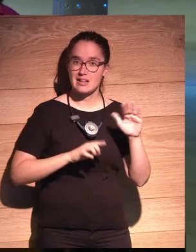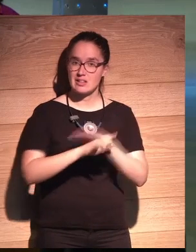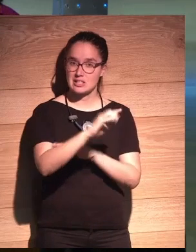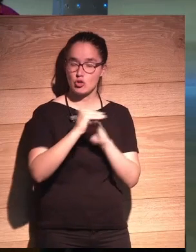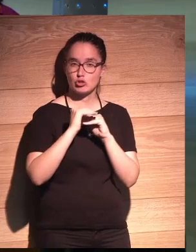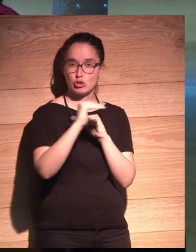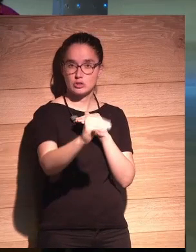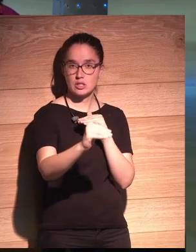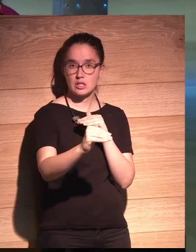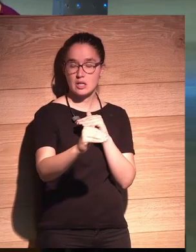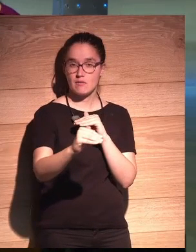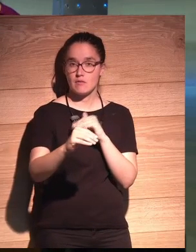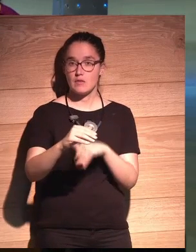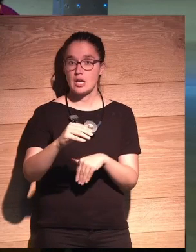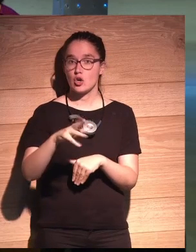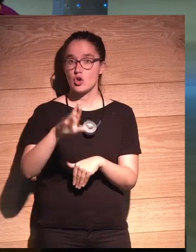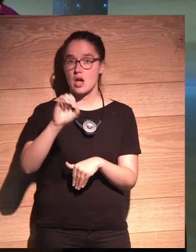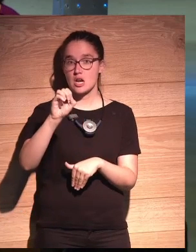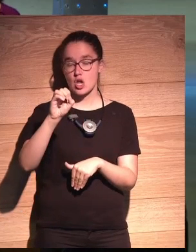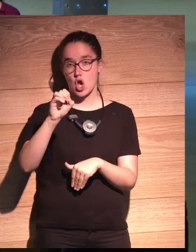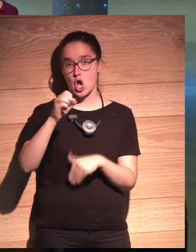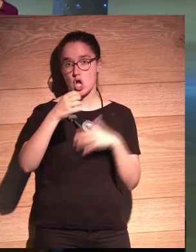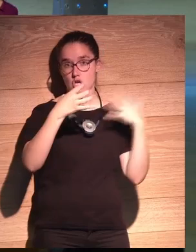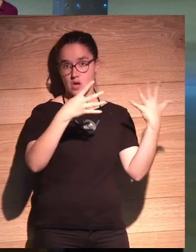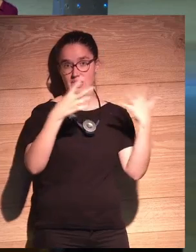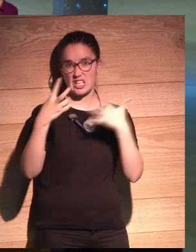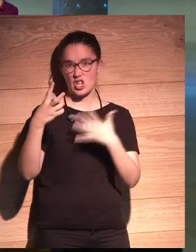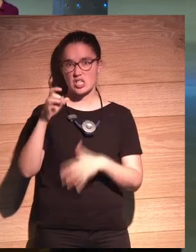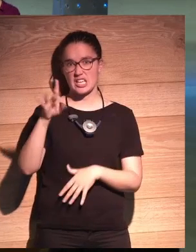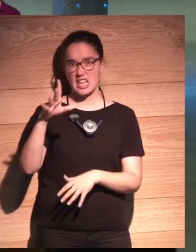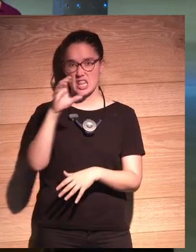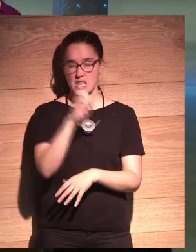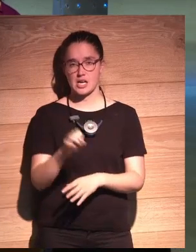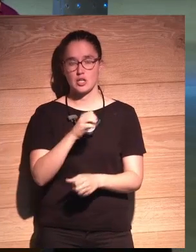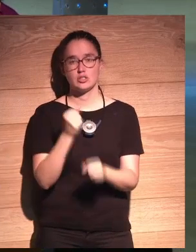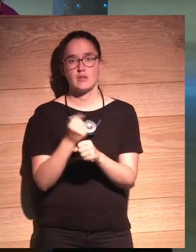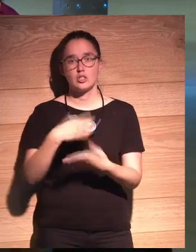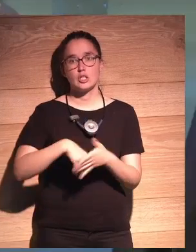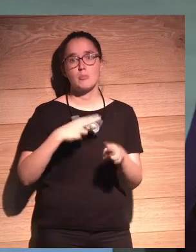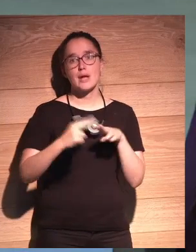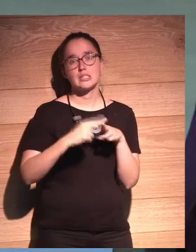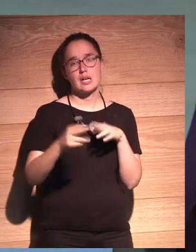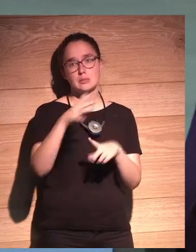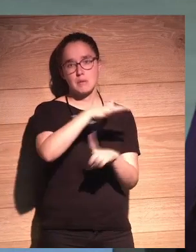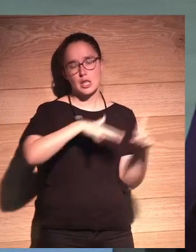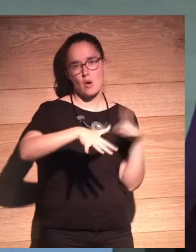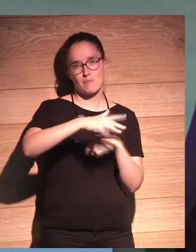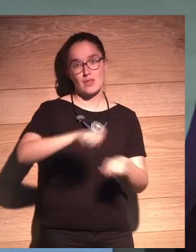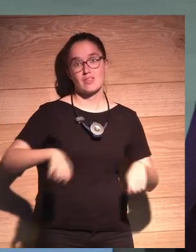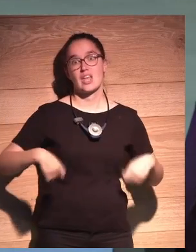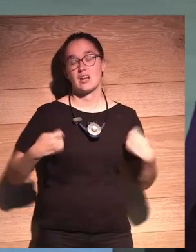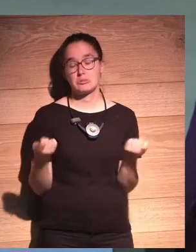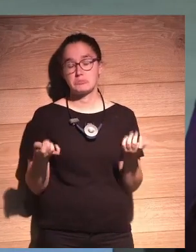When we started talking about sustainable development with Rio 92, I've been working in environmental policies